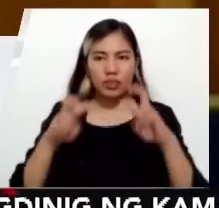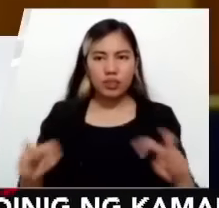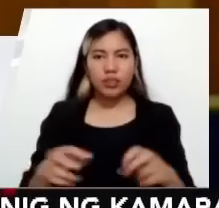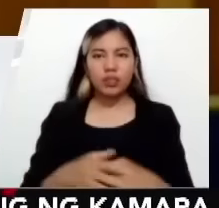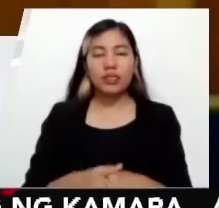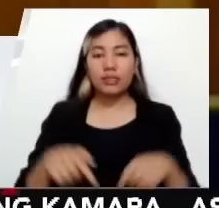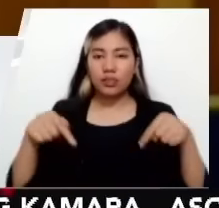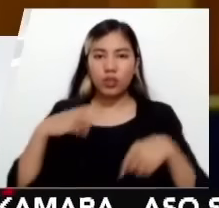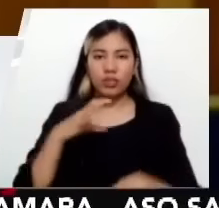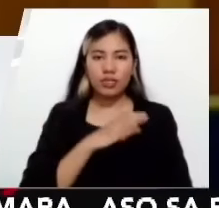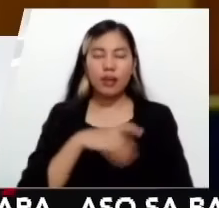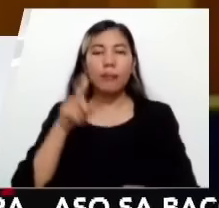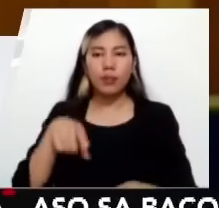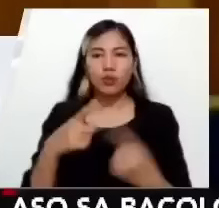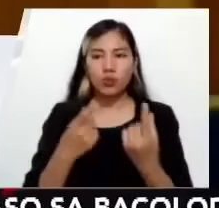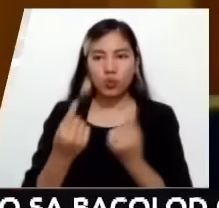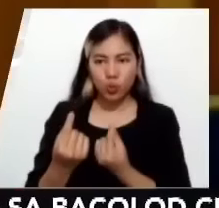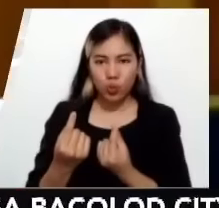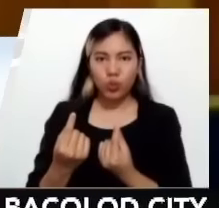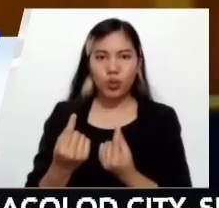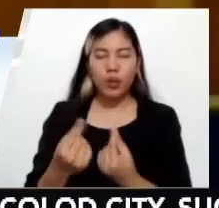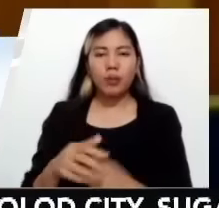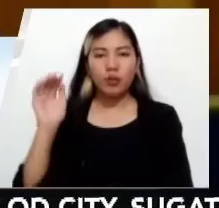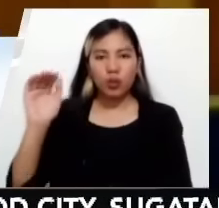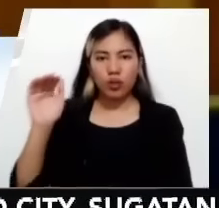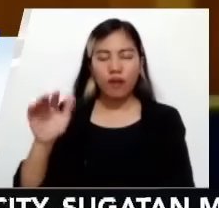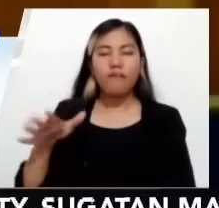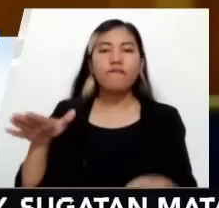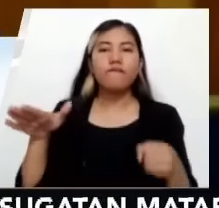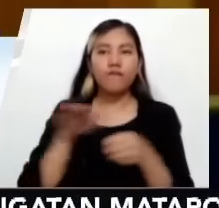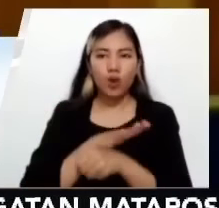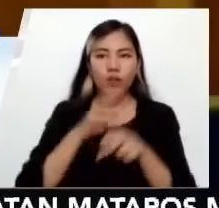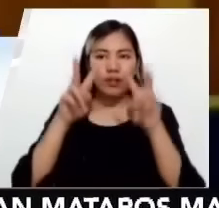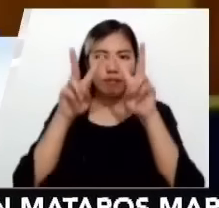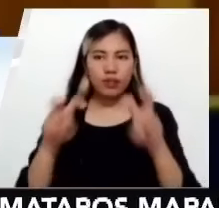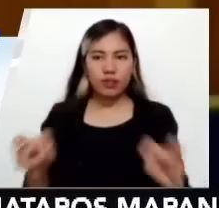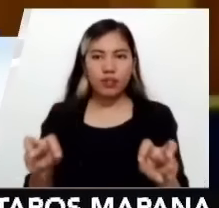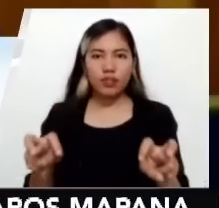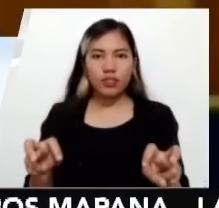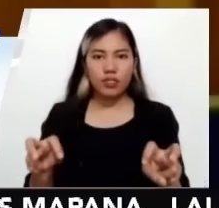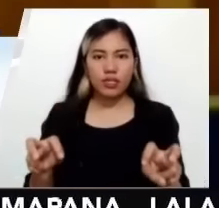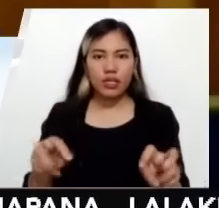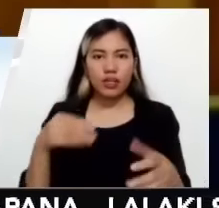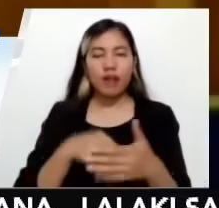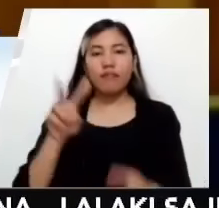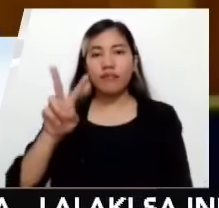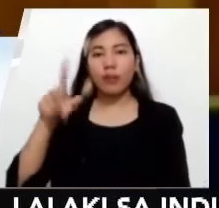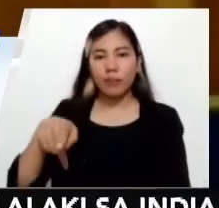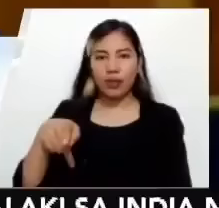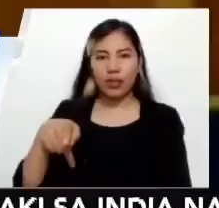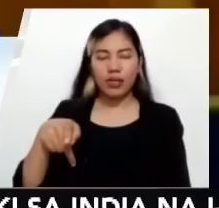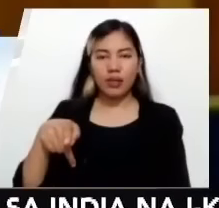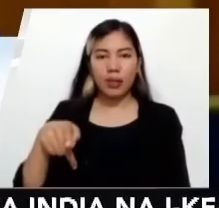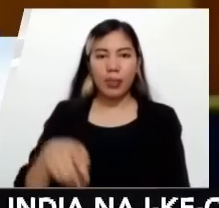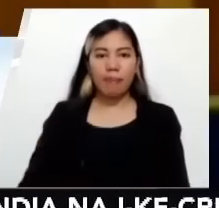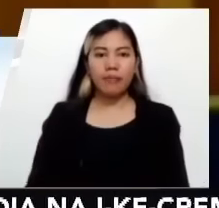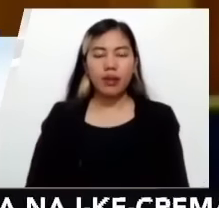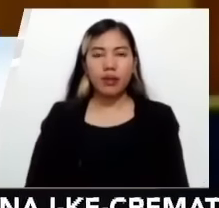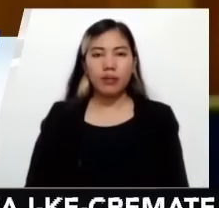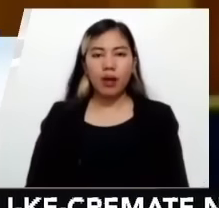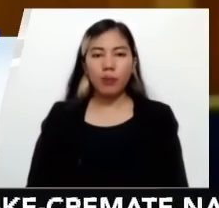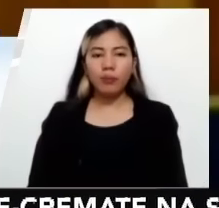AC We must call for a full investigation into the vice president Mr Speaker the behavior can